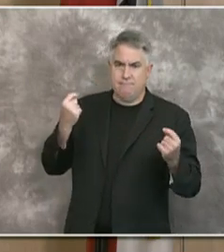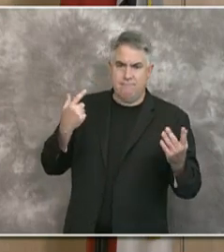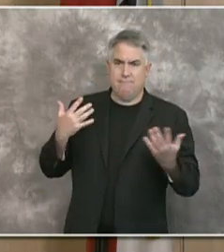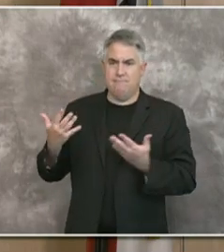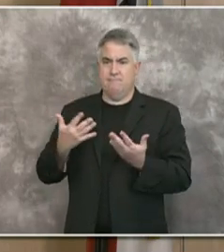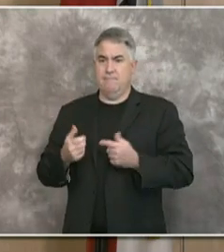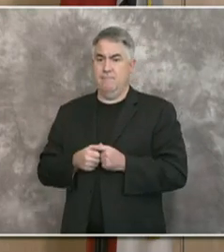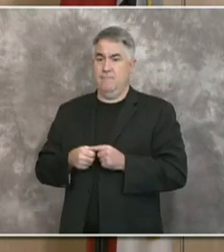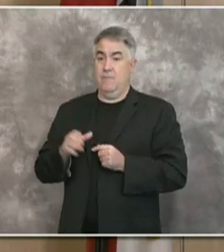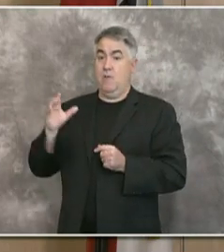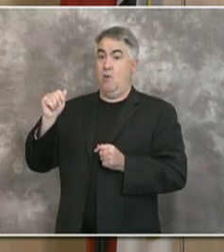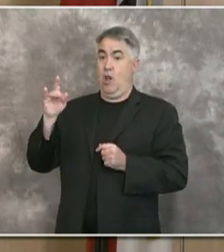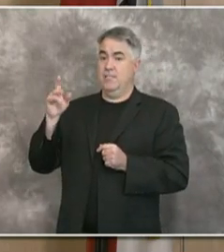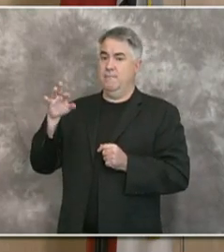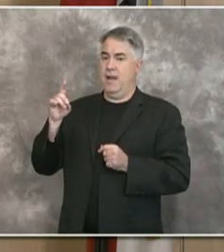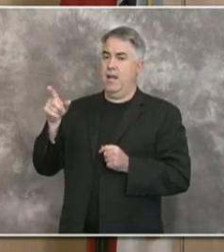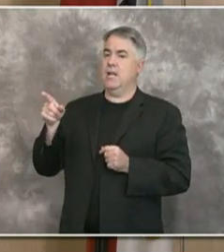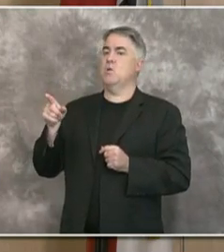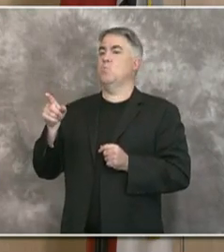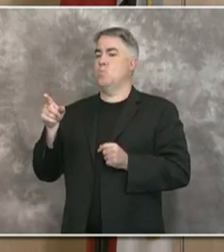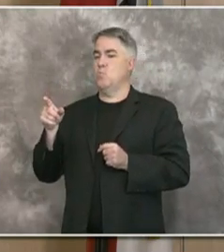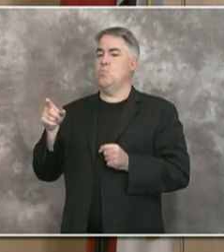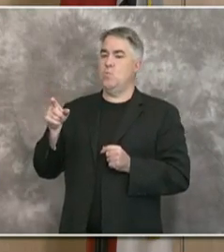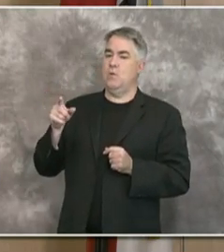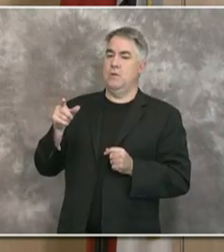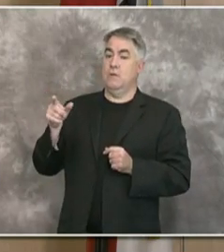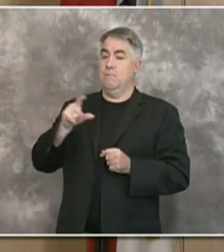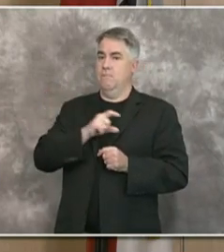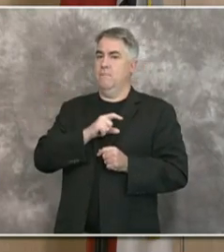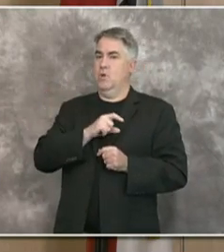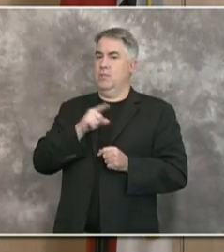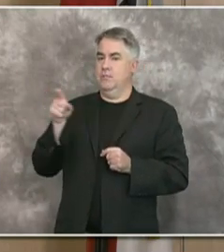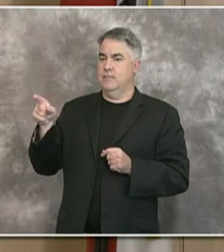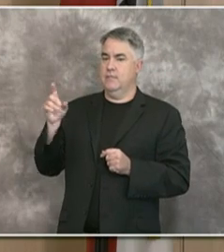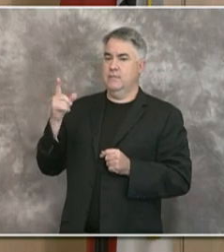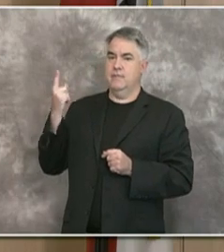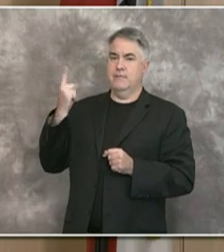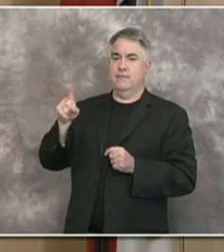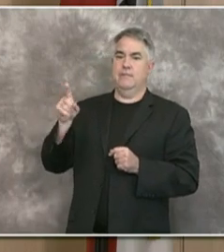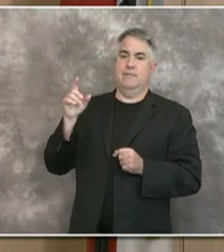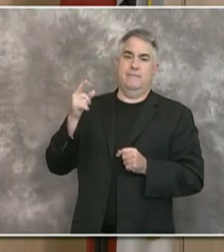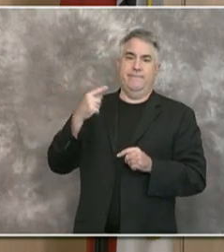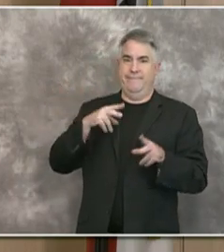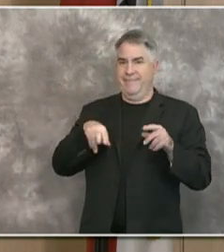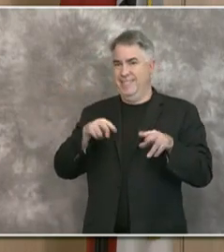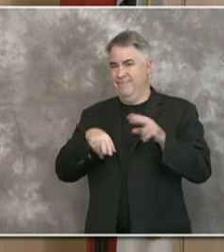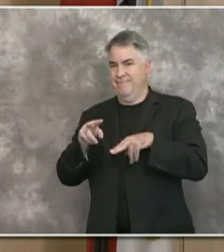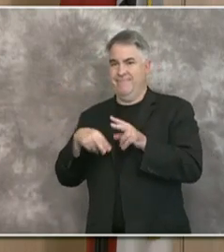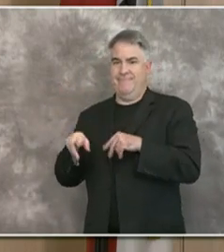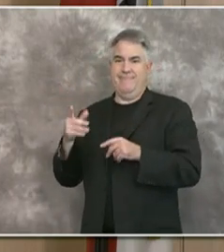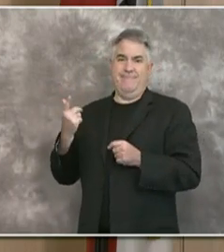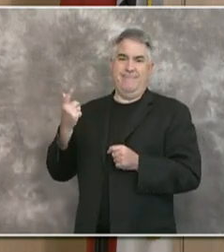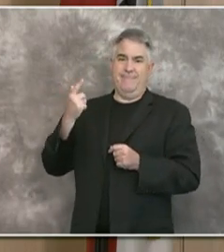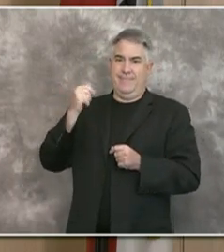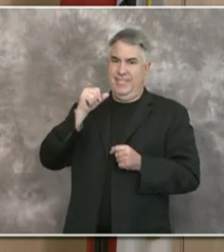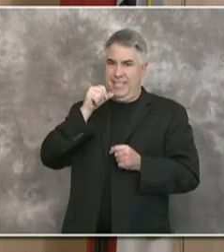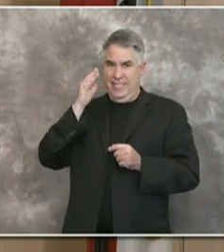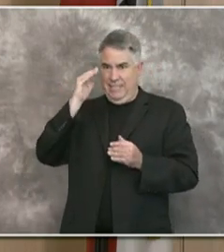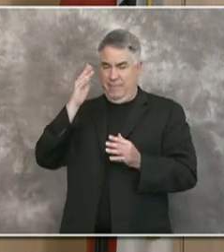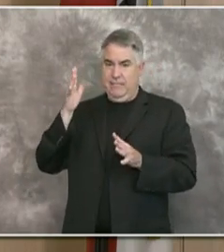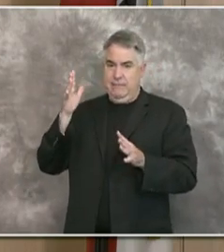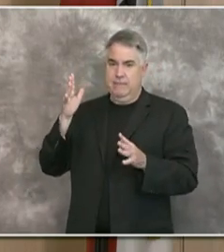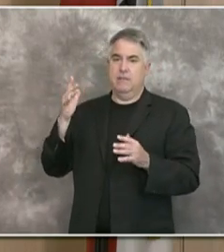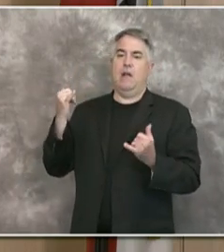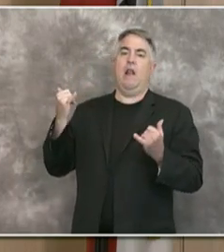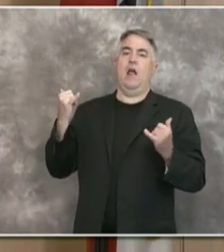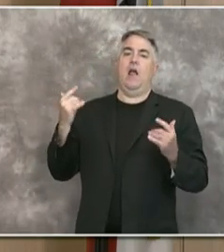flared up a little bit this weekend. The police chief has come out and said that they didn't meet the mark for enforcement that they expect, and they will be stepping up